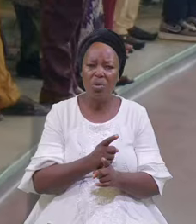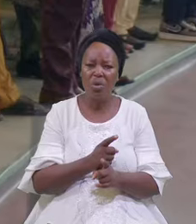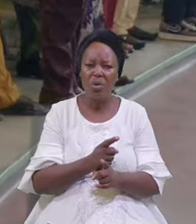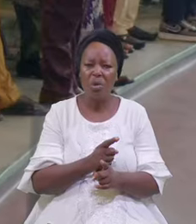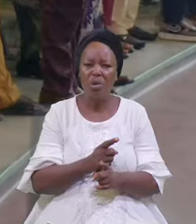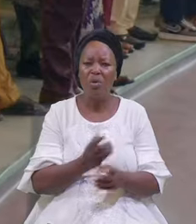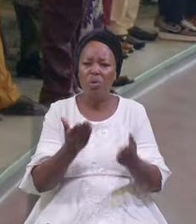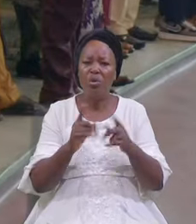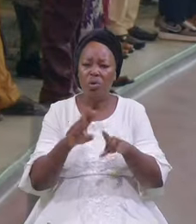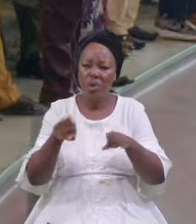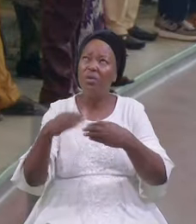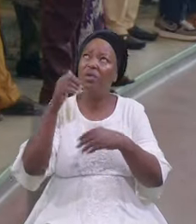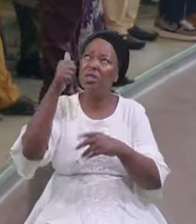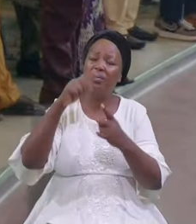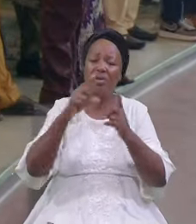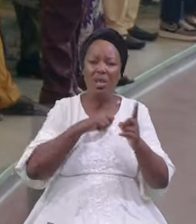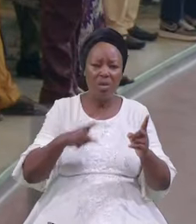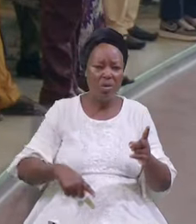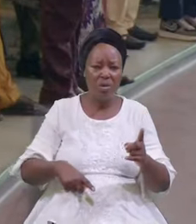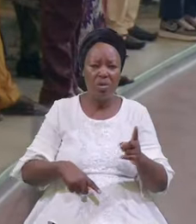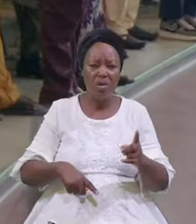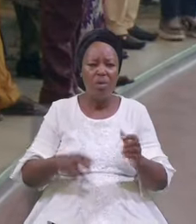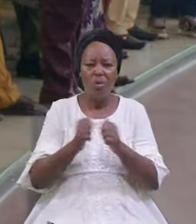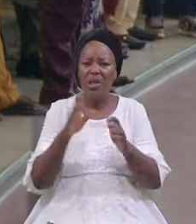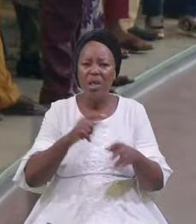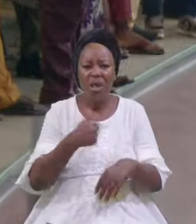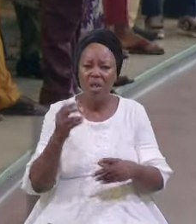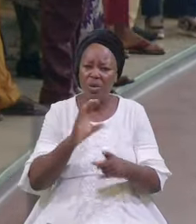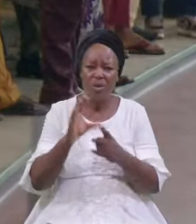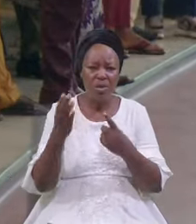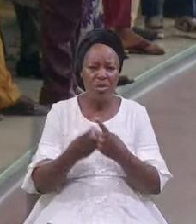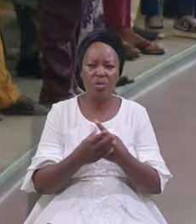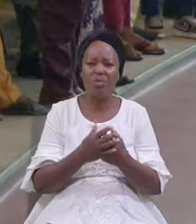unconditionally, unreservedly unto the Lord.